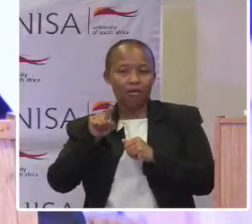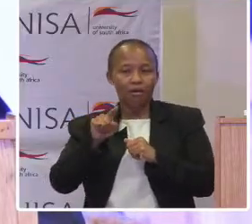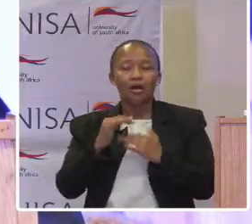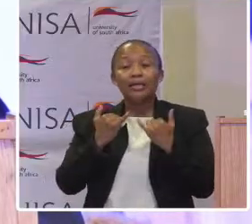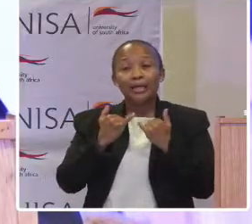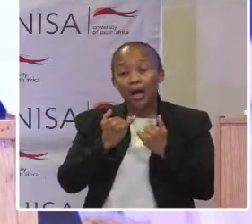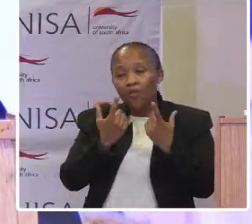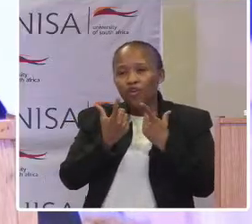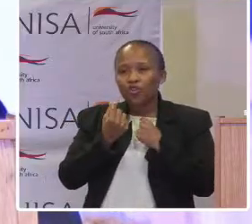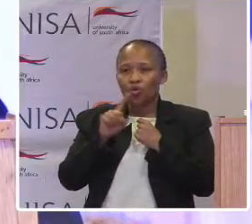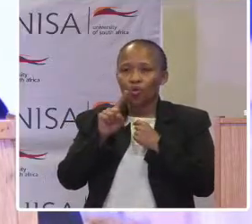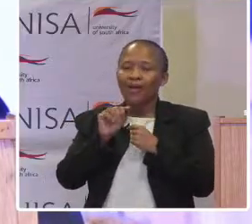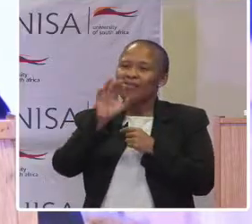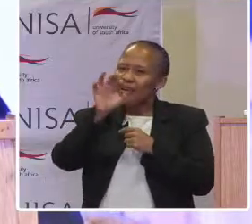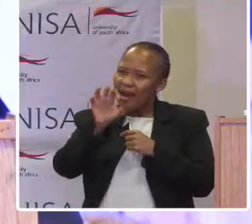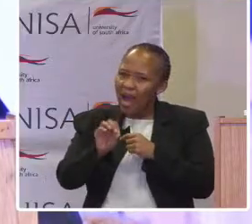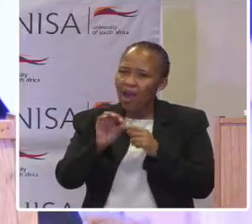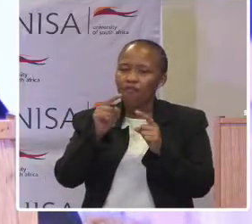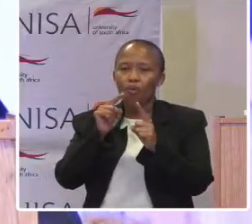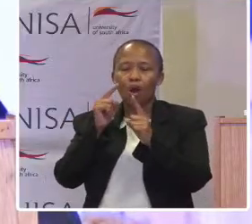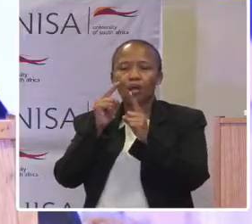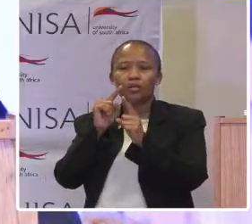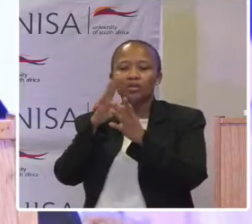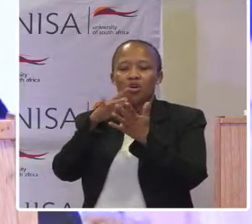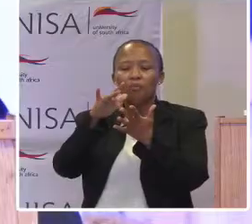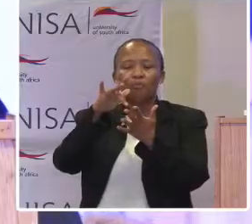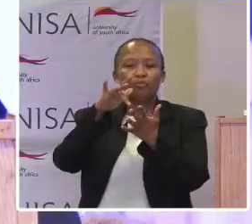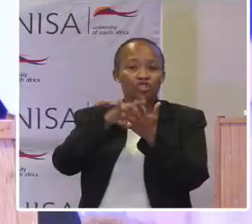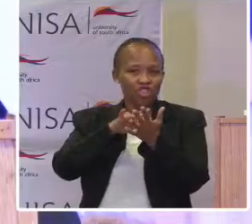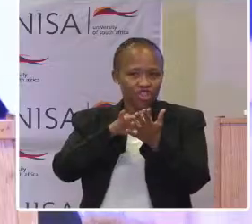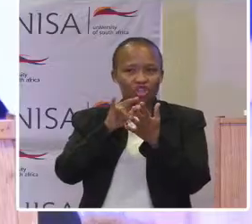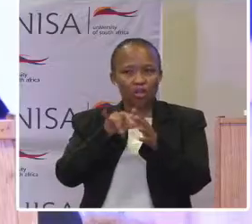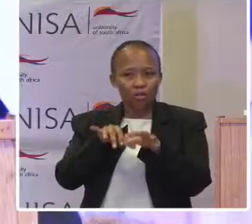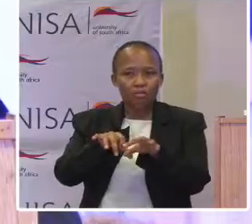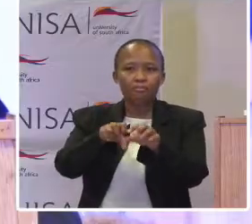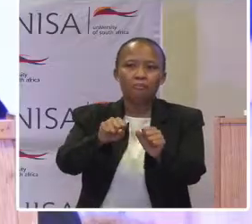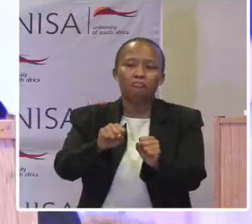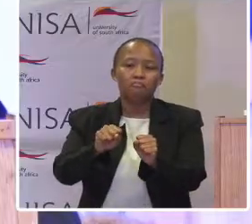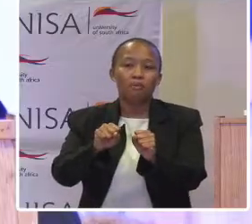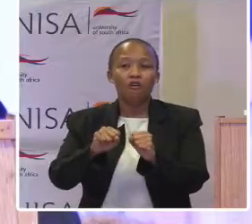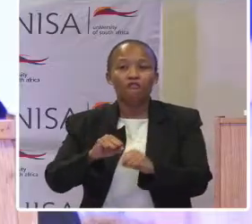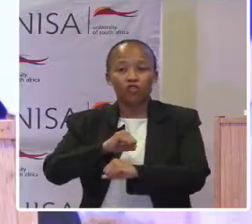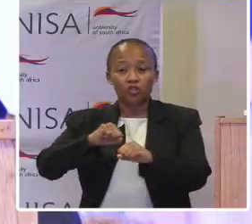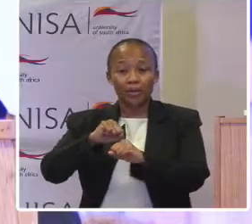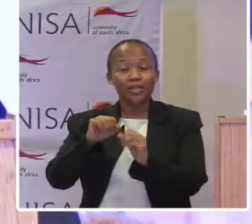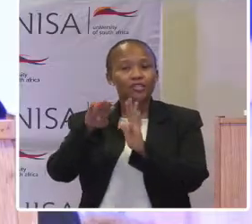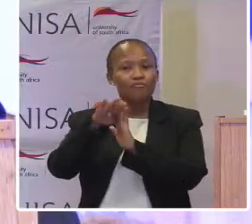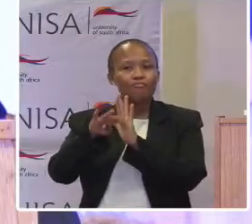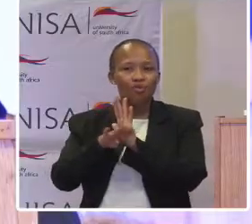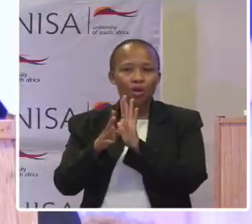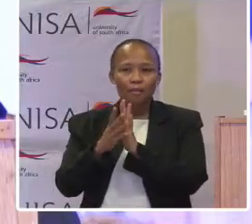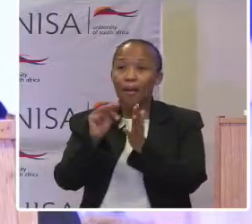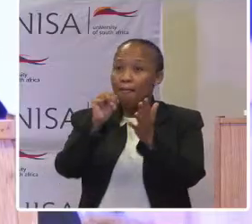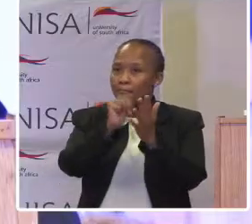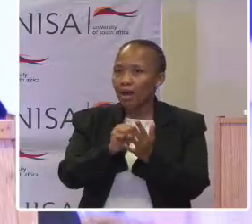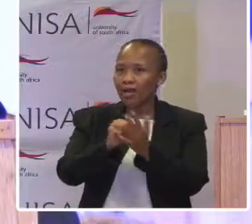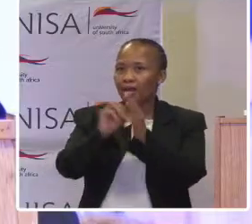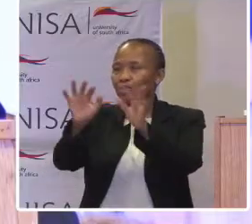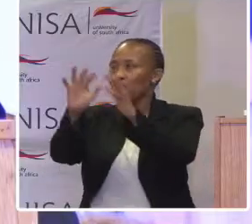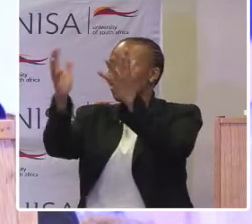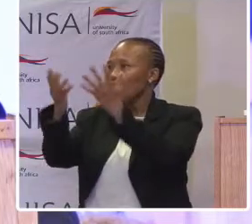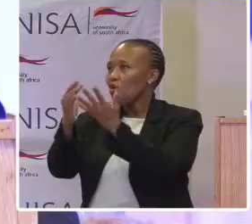take a prominent position in the national space program and gain a larger market share globally. By